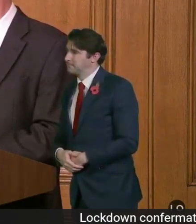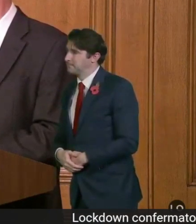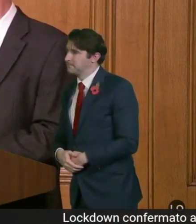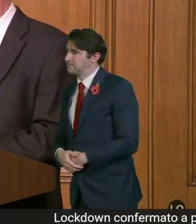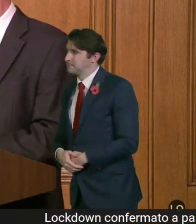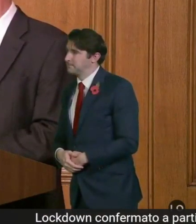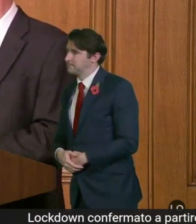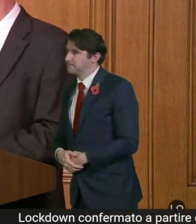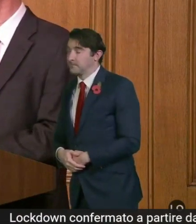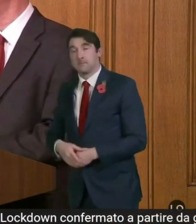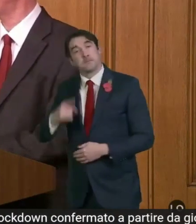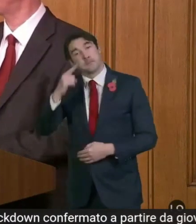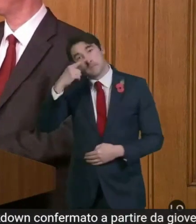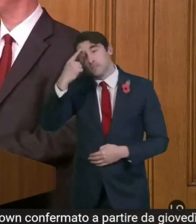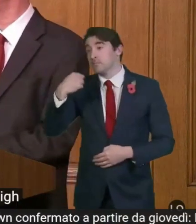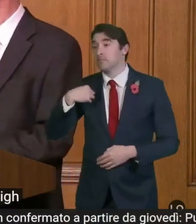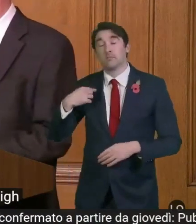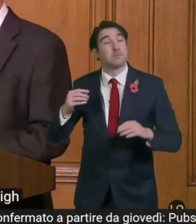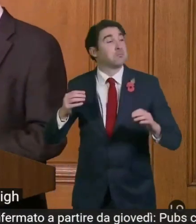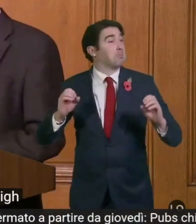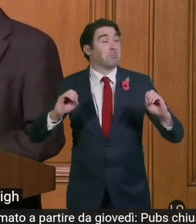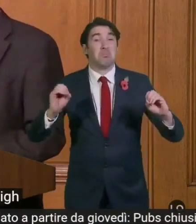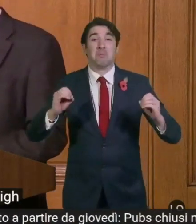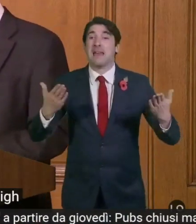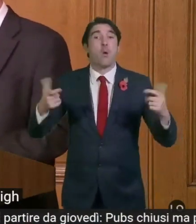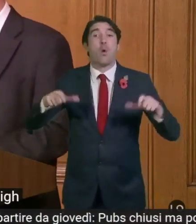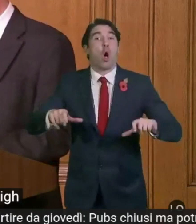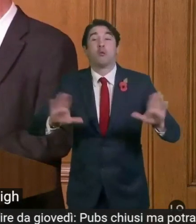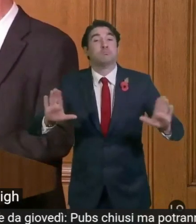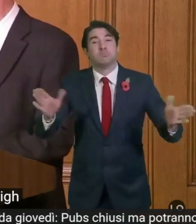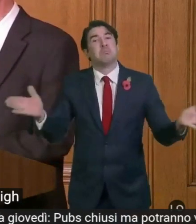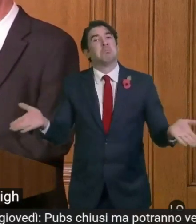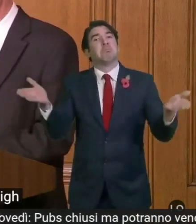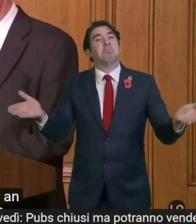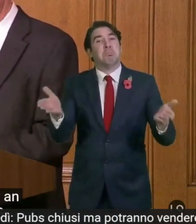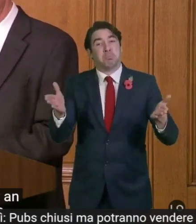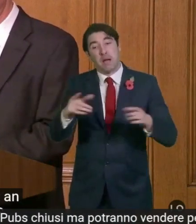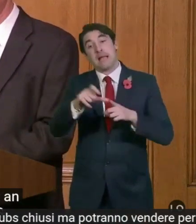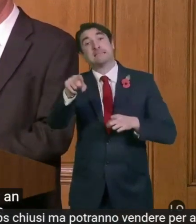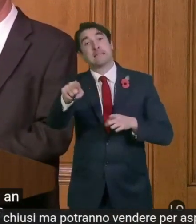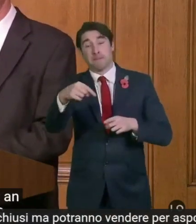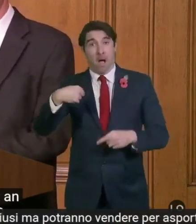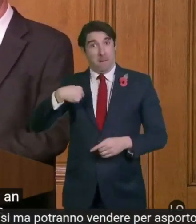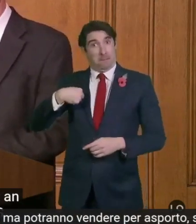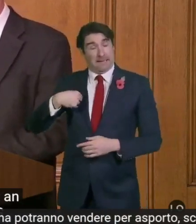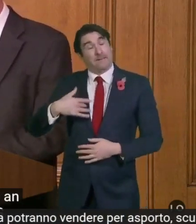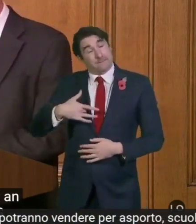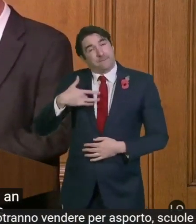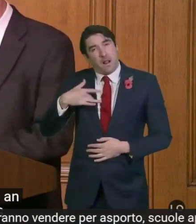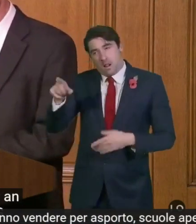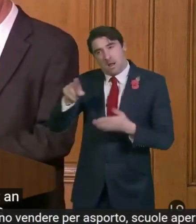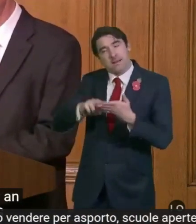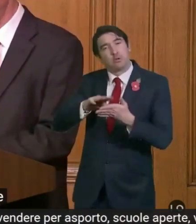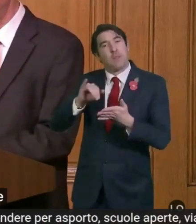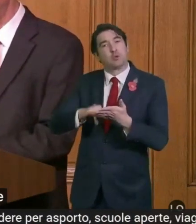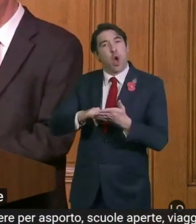be very, very high. So in a sense, this is trying to make sure that December is not an impossible place for the NHS with large